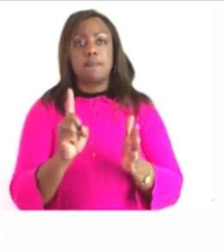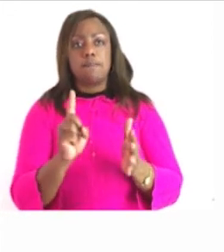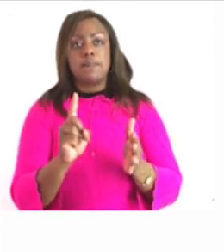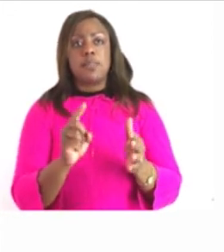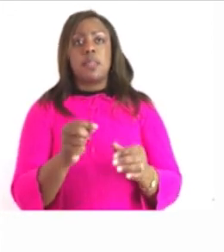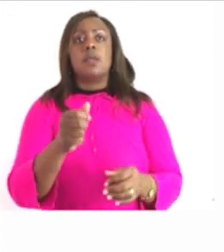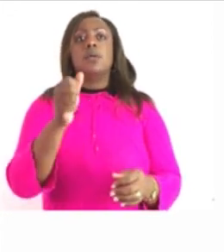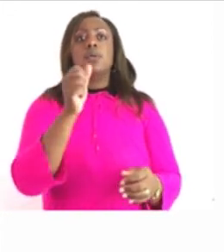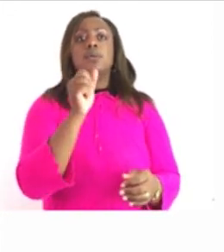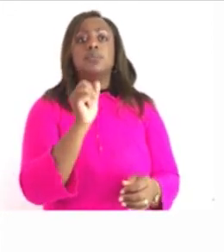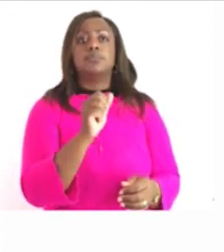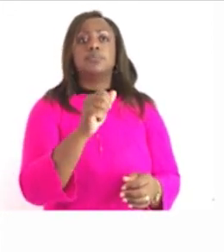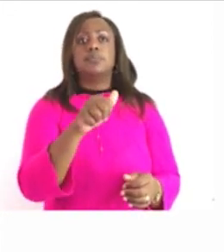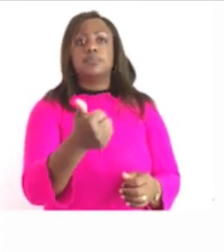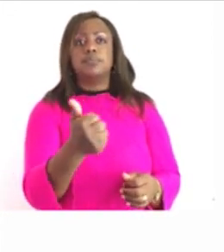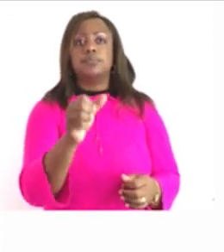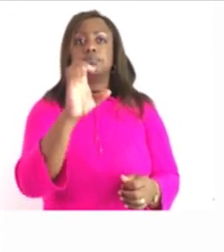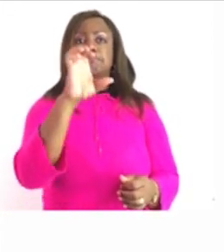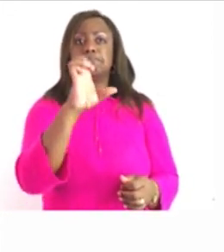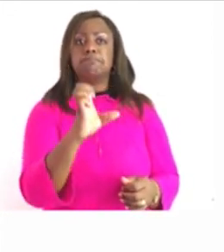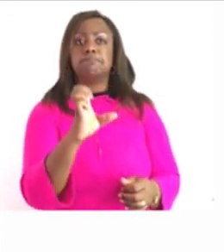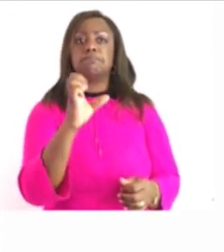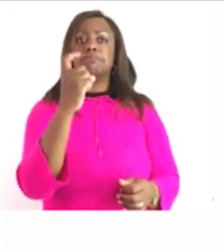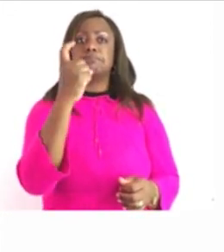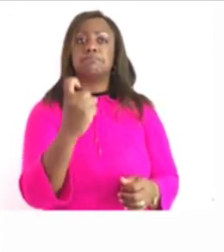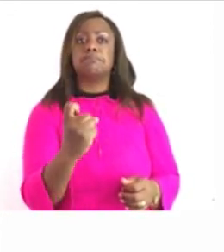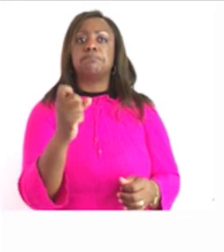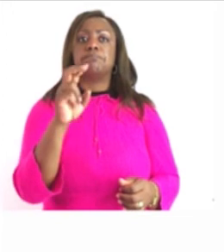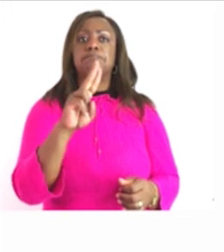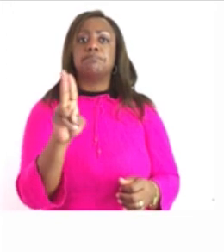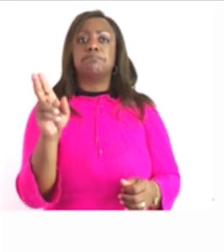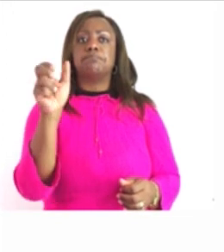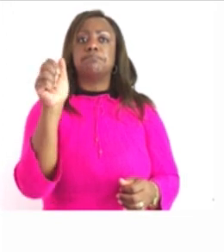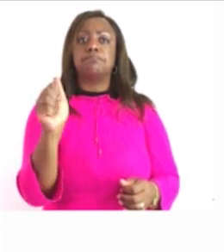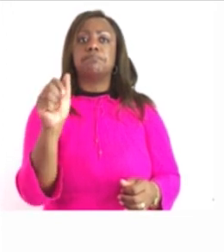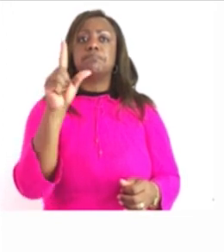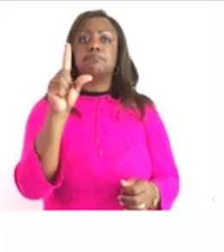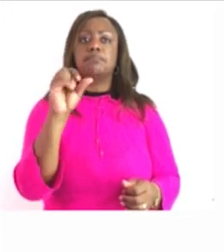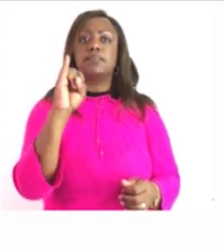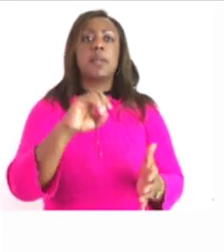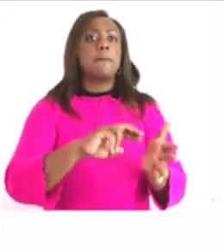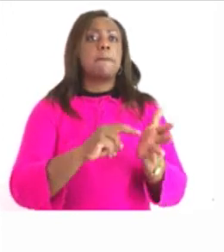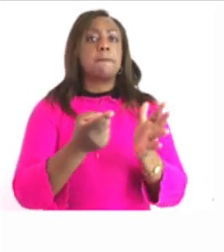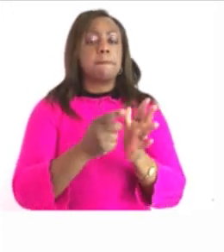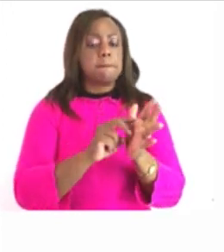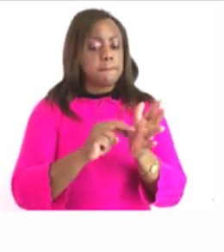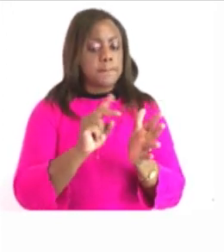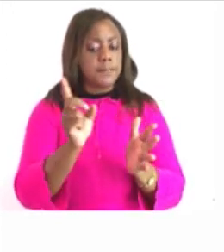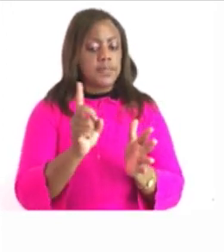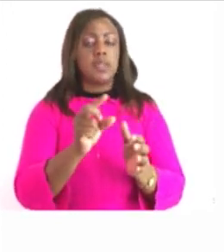now to explain what happens or which parts of the body or breathing system are involved through breathing, either you're breathing in or breathing